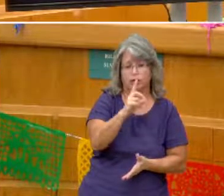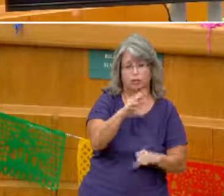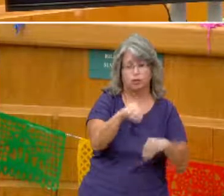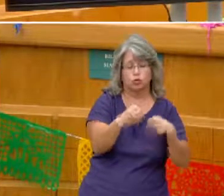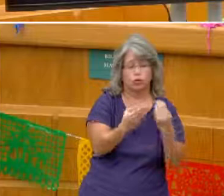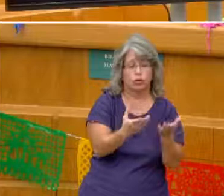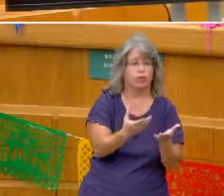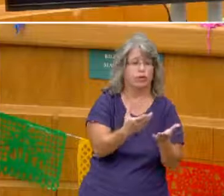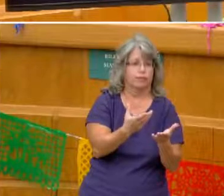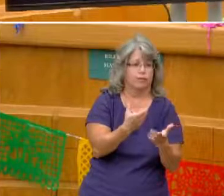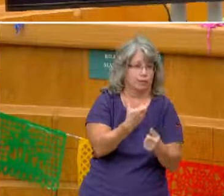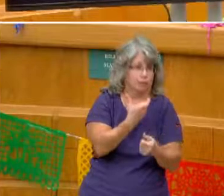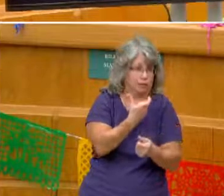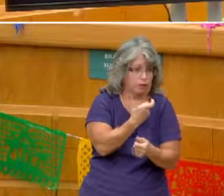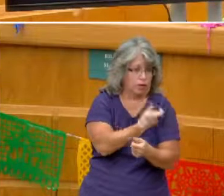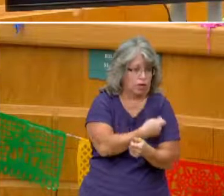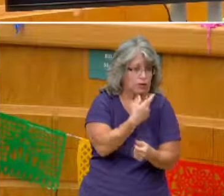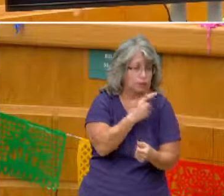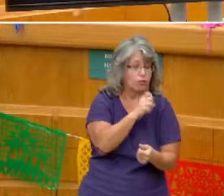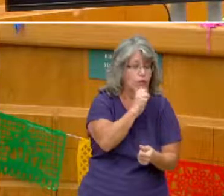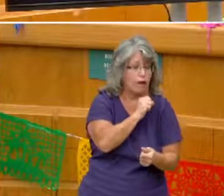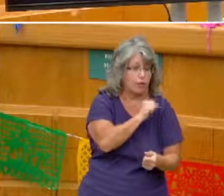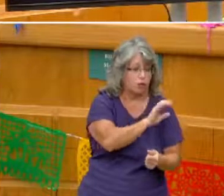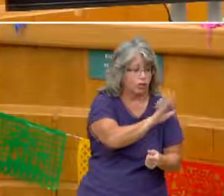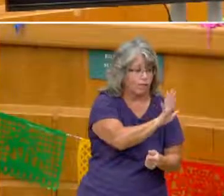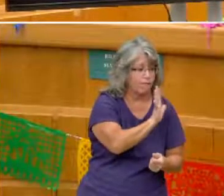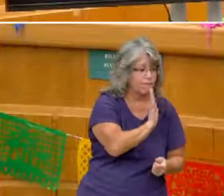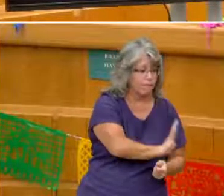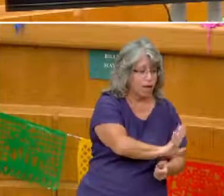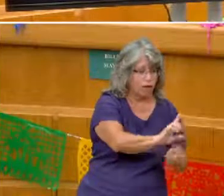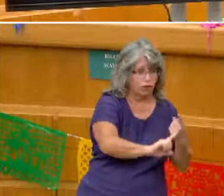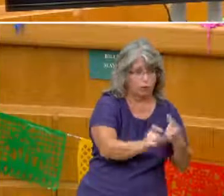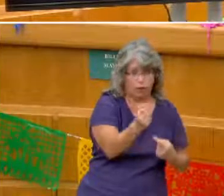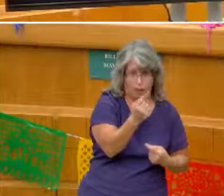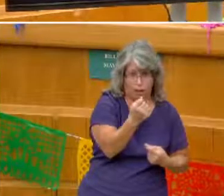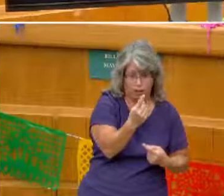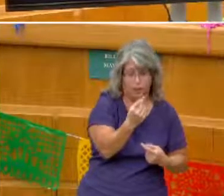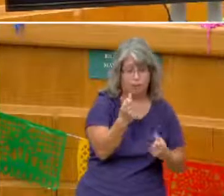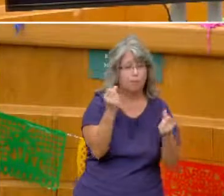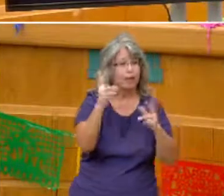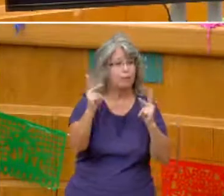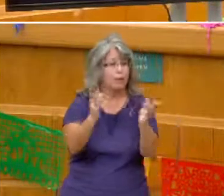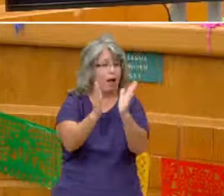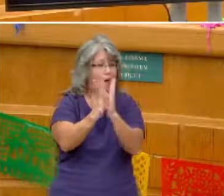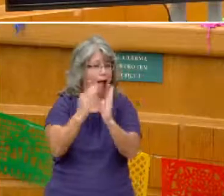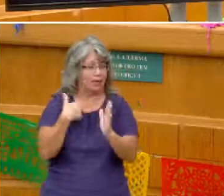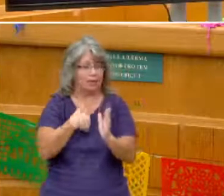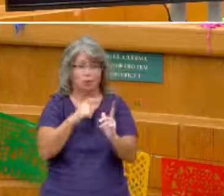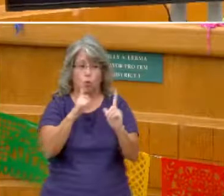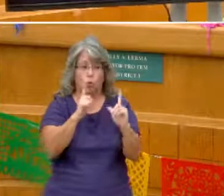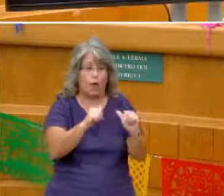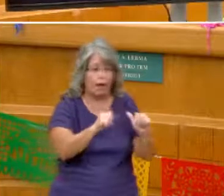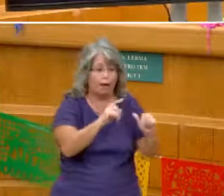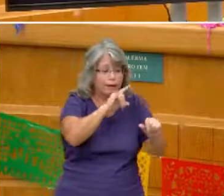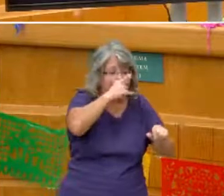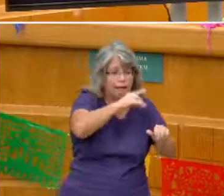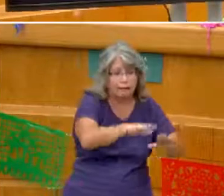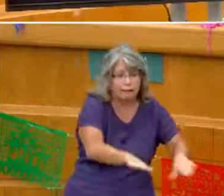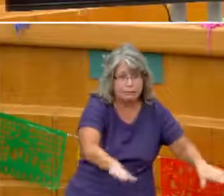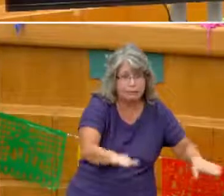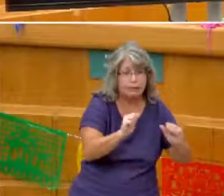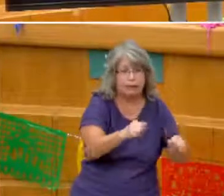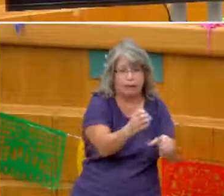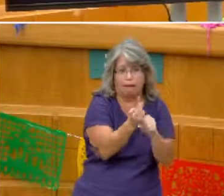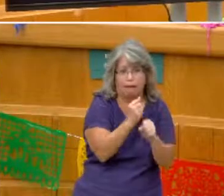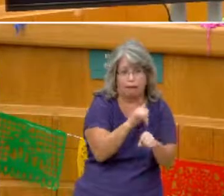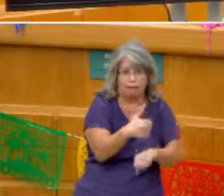to 11 years of age. And I know a lot of people have been asking us when those vaccines will be coming out for the pediatric population, so